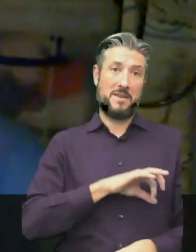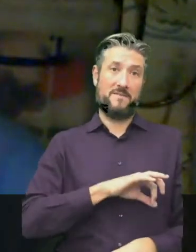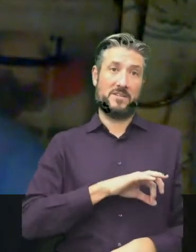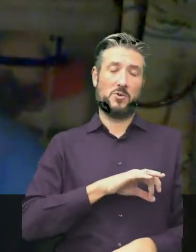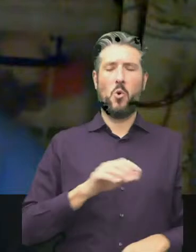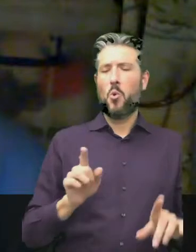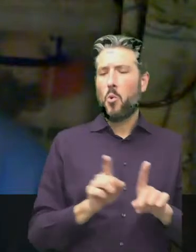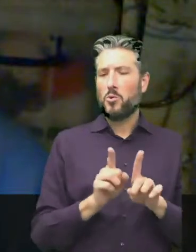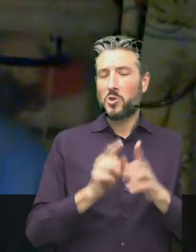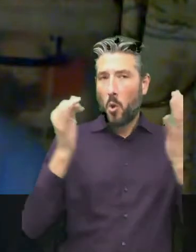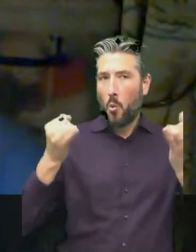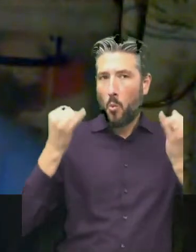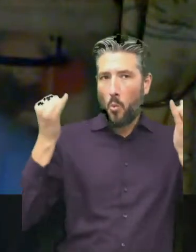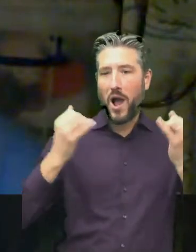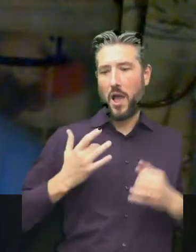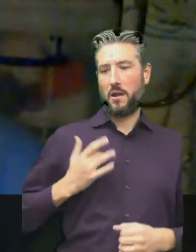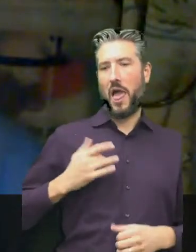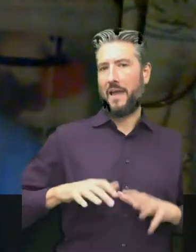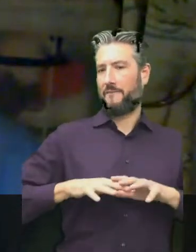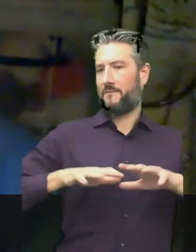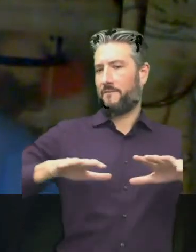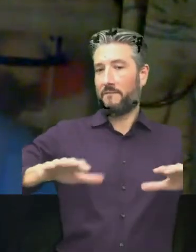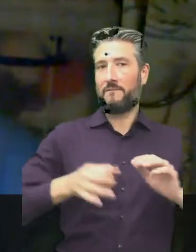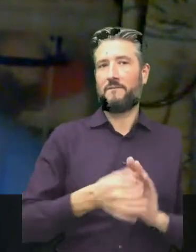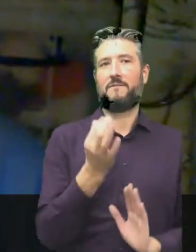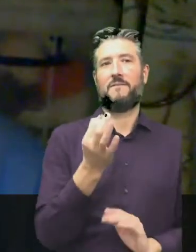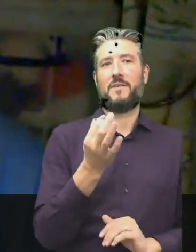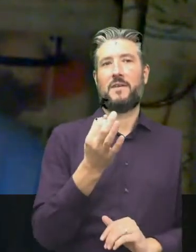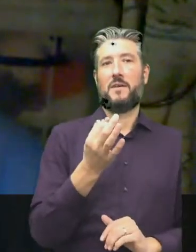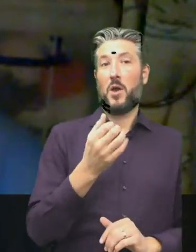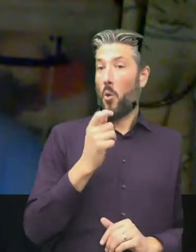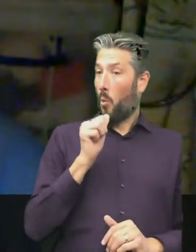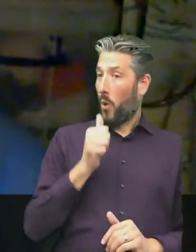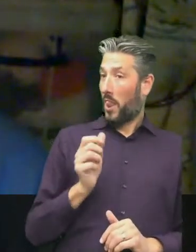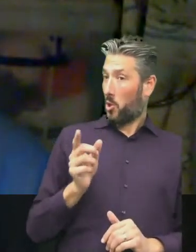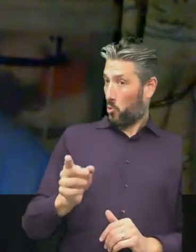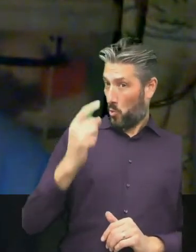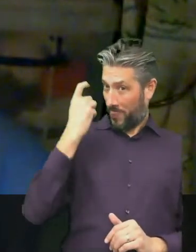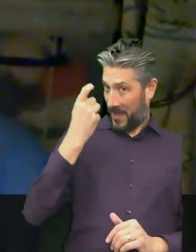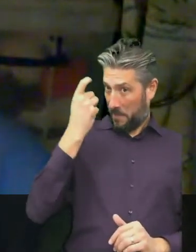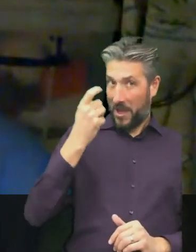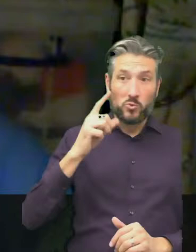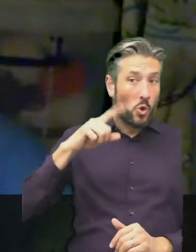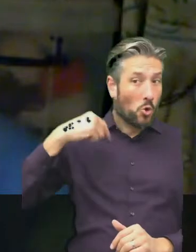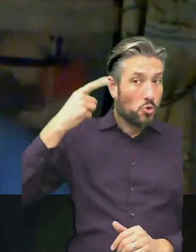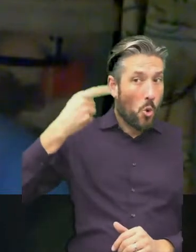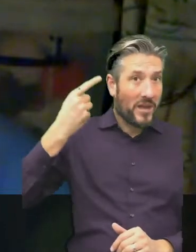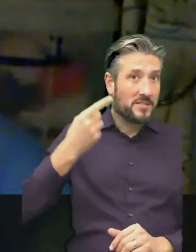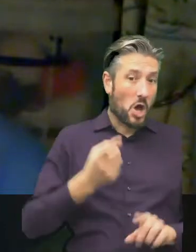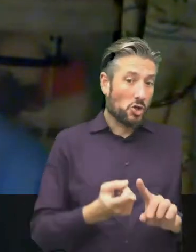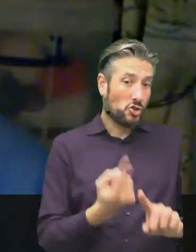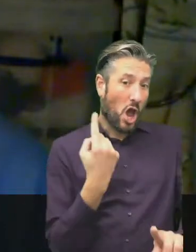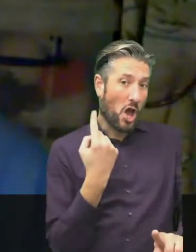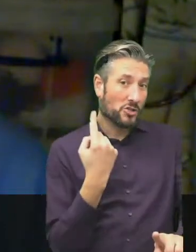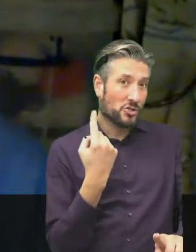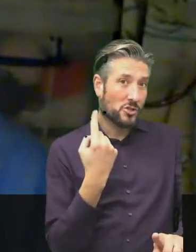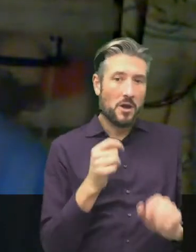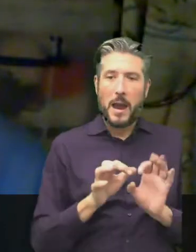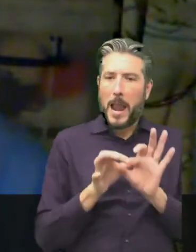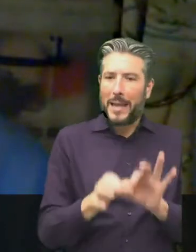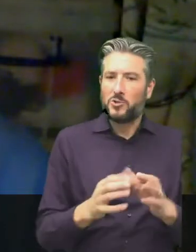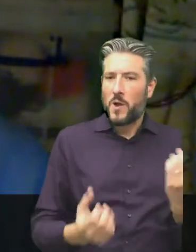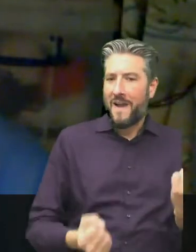Would the Mayor consider a noise emission surcharge for vehicles based on their decibels emitted over a certain